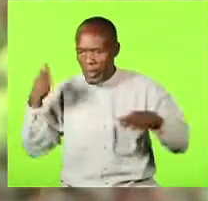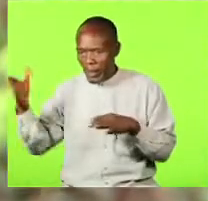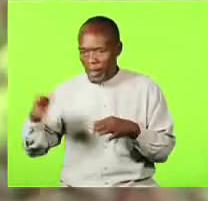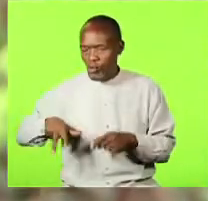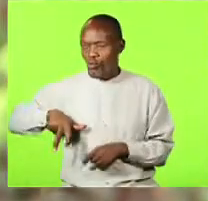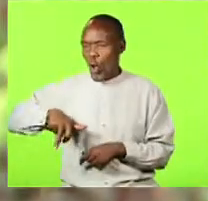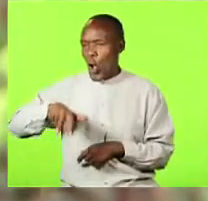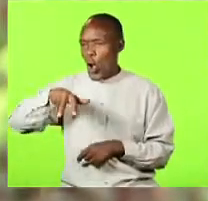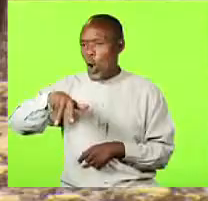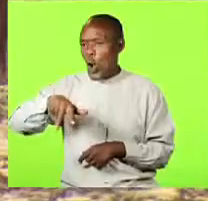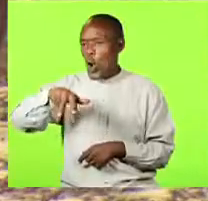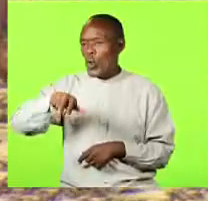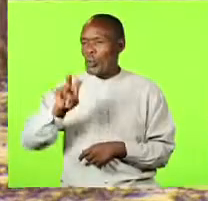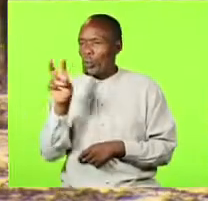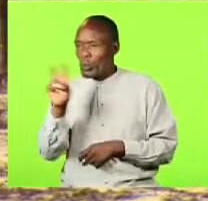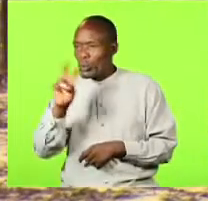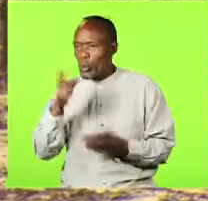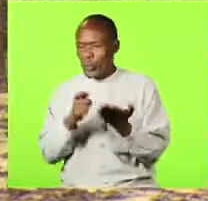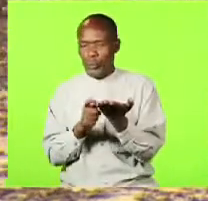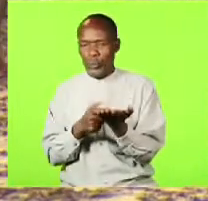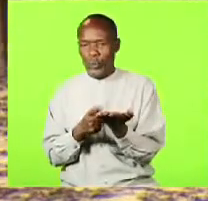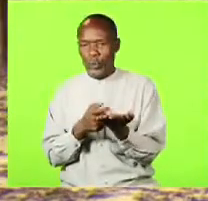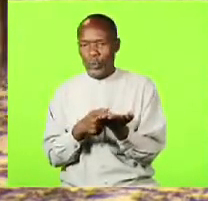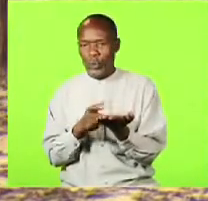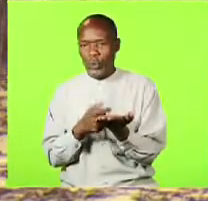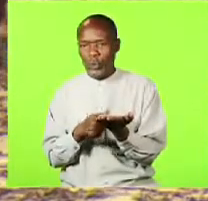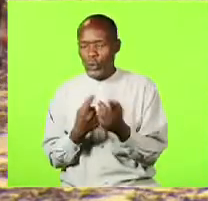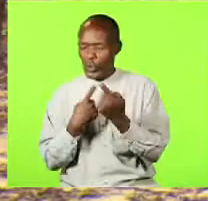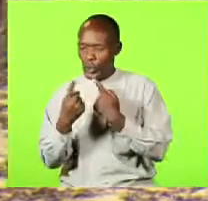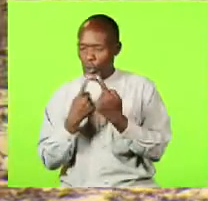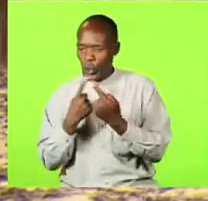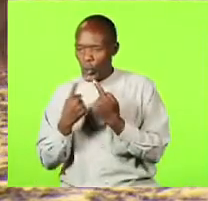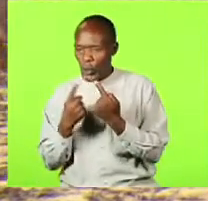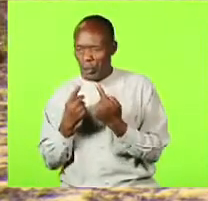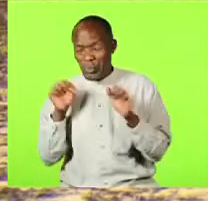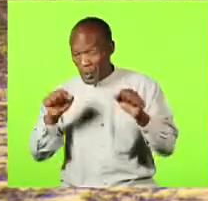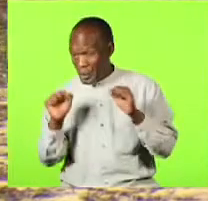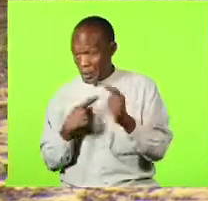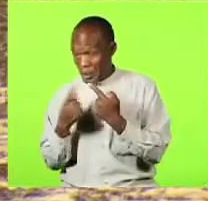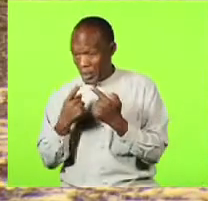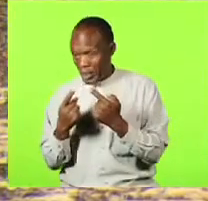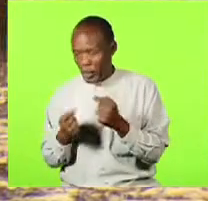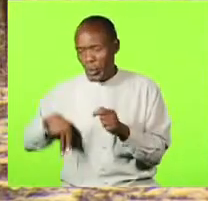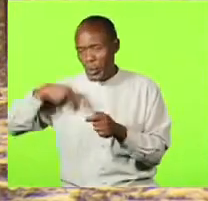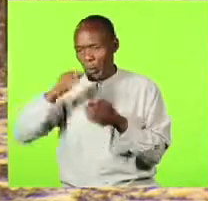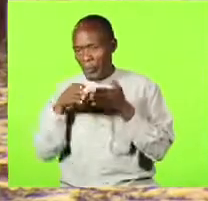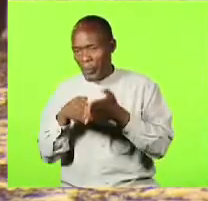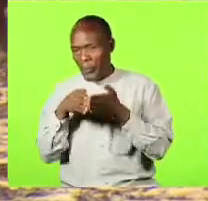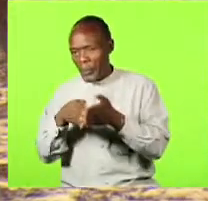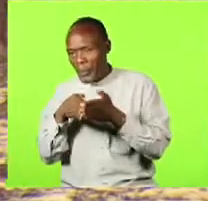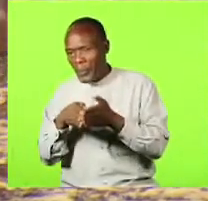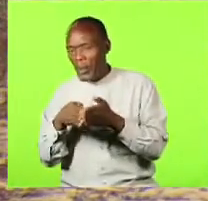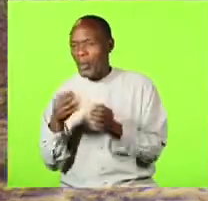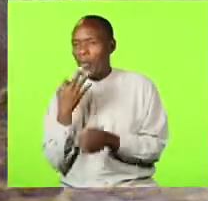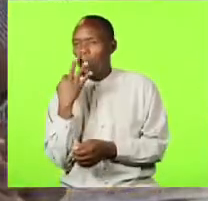natiempia baharini kule mimi natifuta kama ni wazungu na wazungu mzanao na heza kumambia mzungu tuende